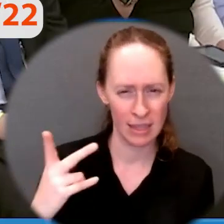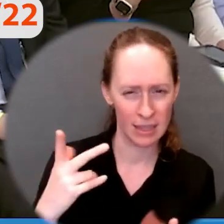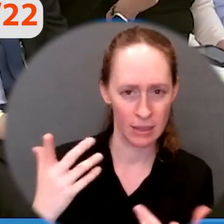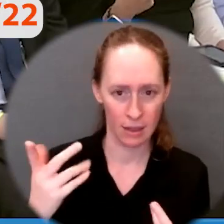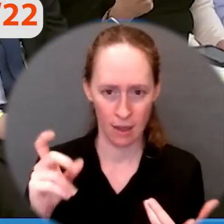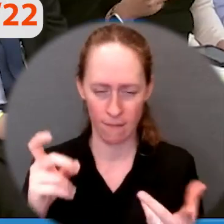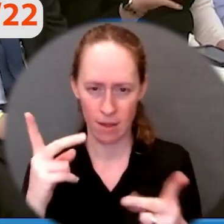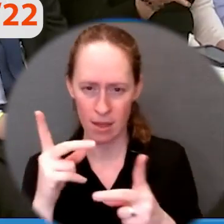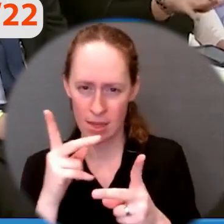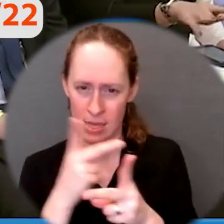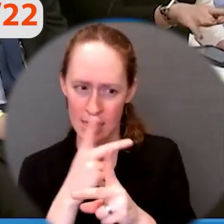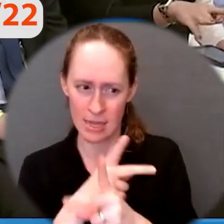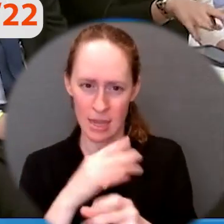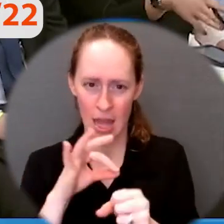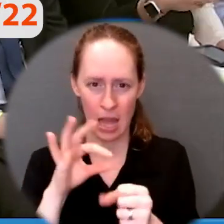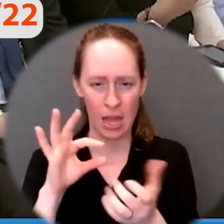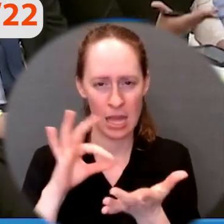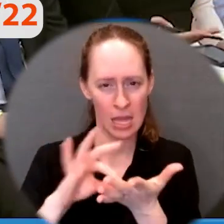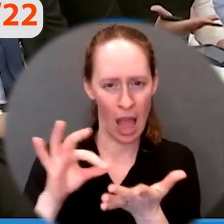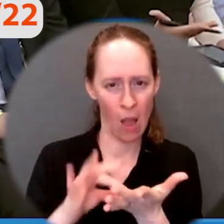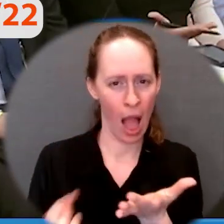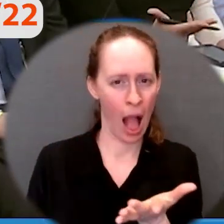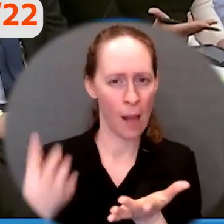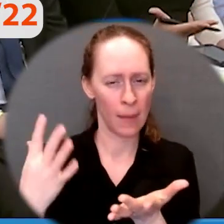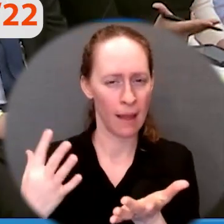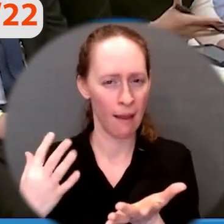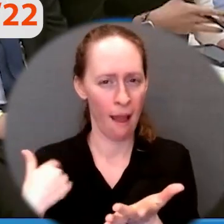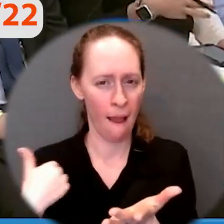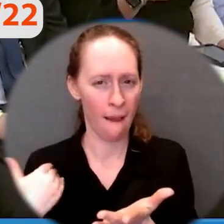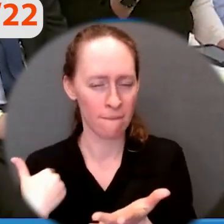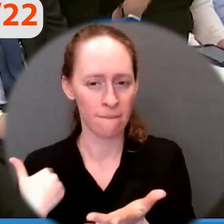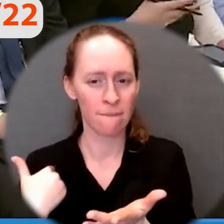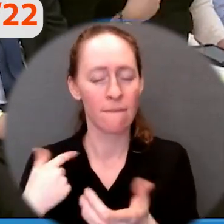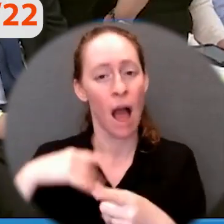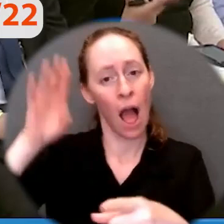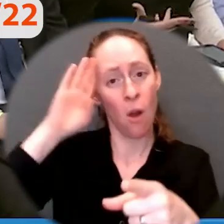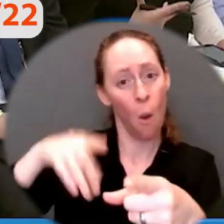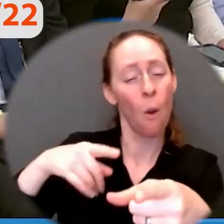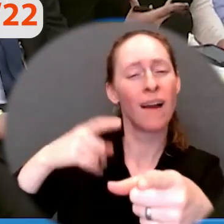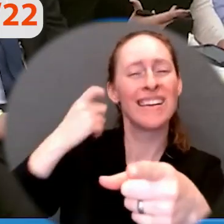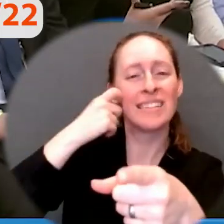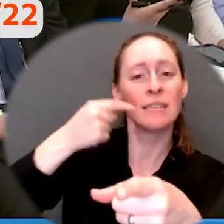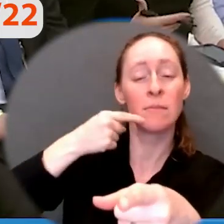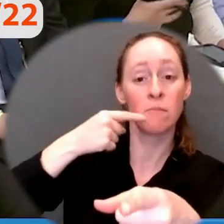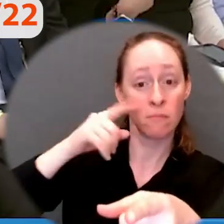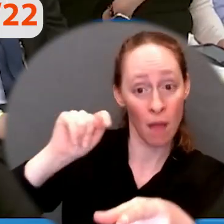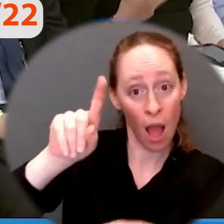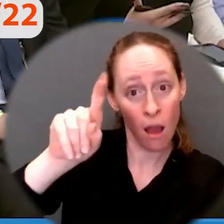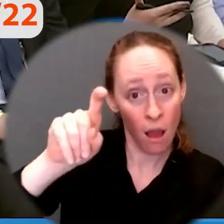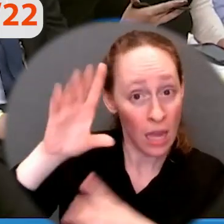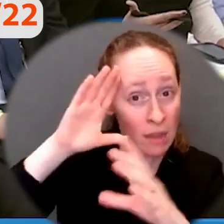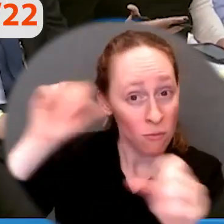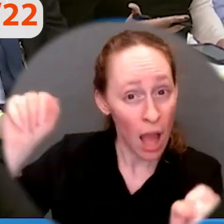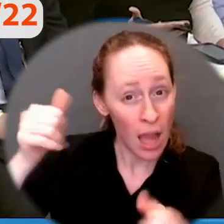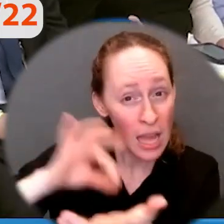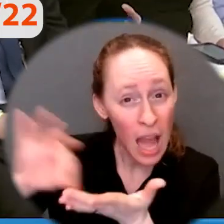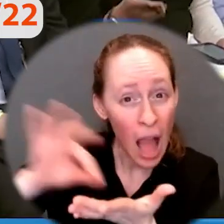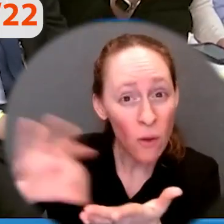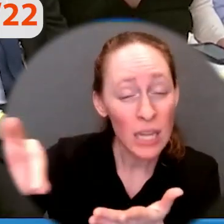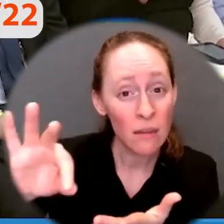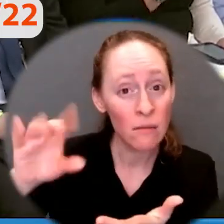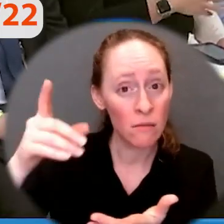I guess my question is, I know you said a determination hasn't been made, but has he started counting the votes? Are there